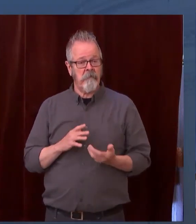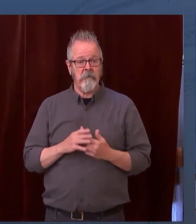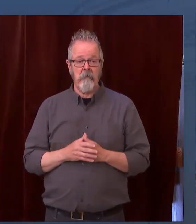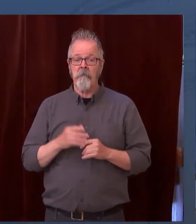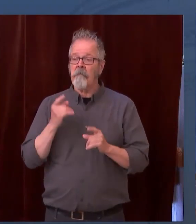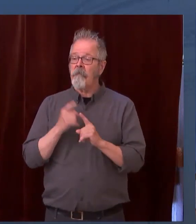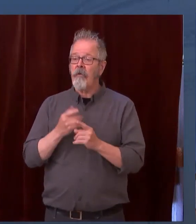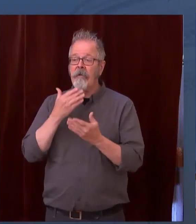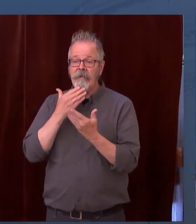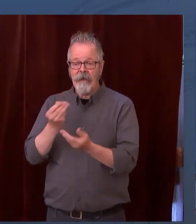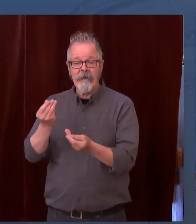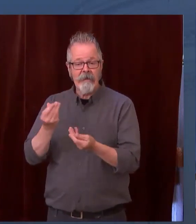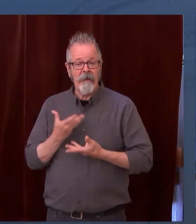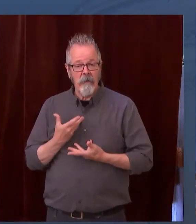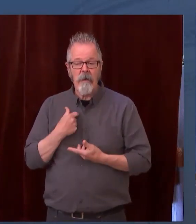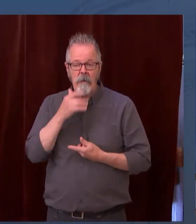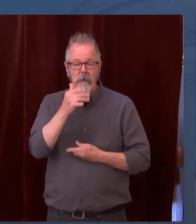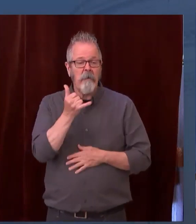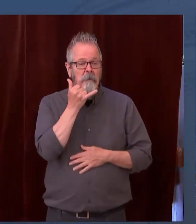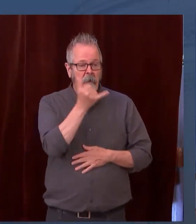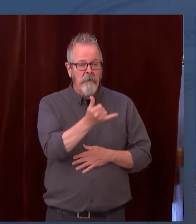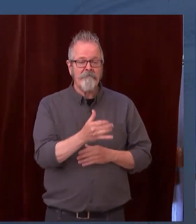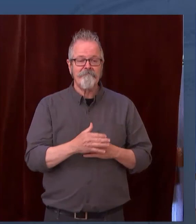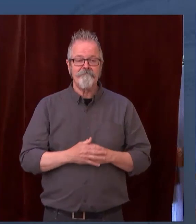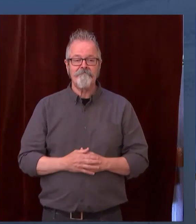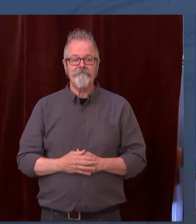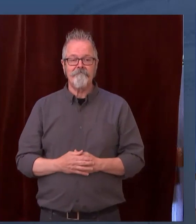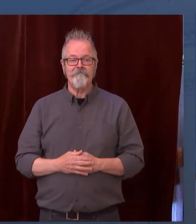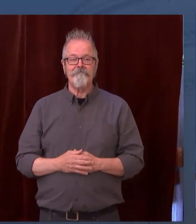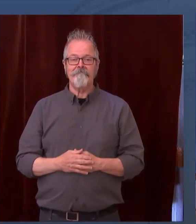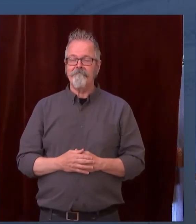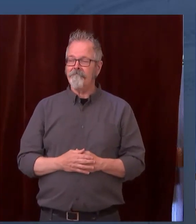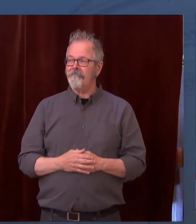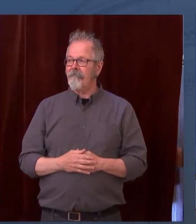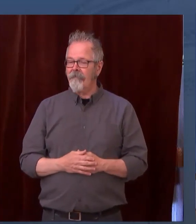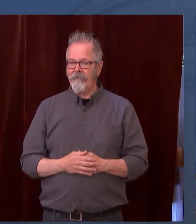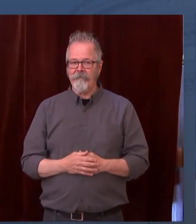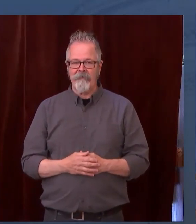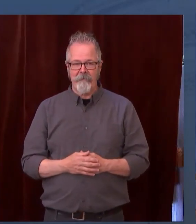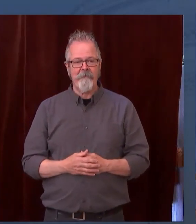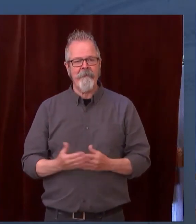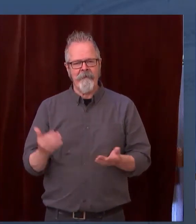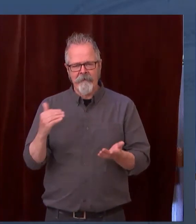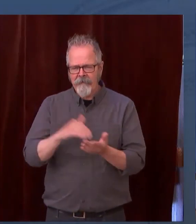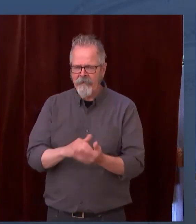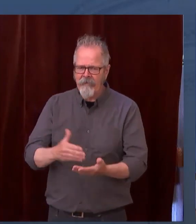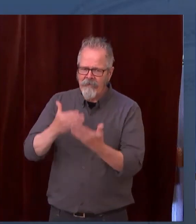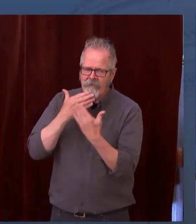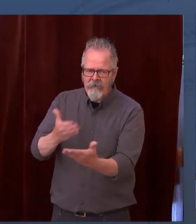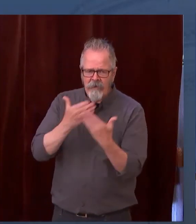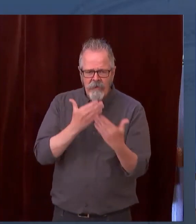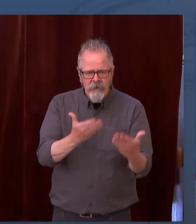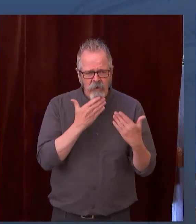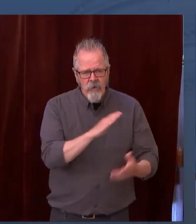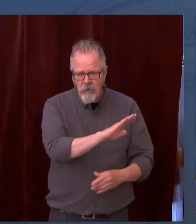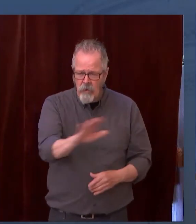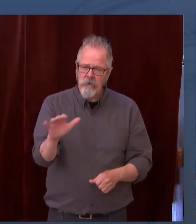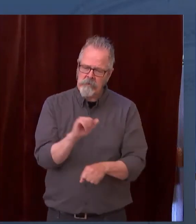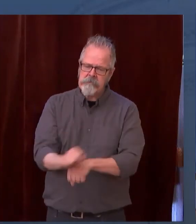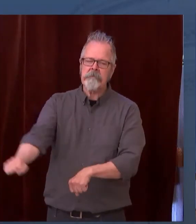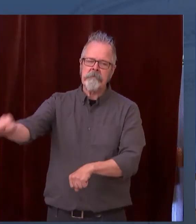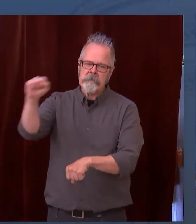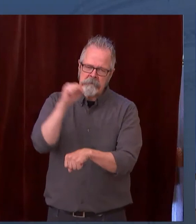Any final words, Governor? Again, I want to thank everyone for their efforts. We hope everyone will be